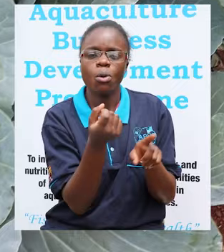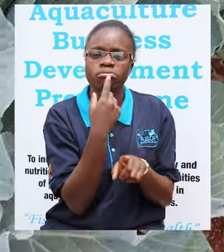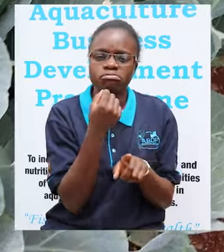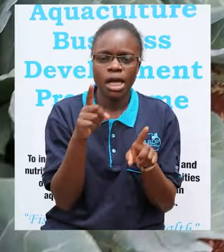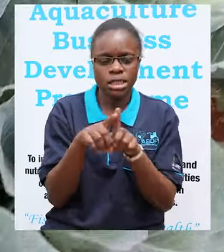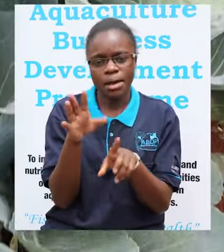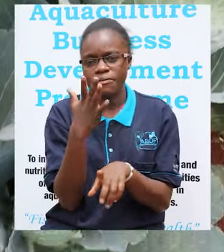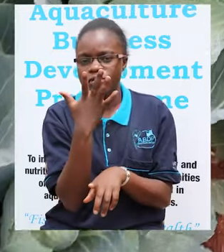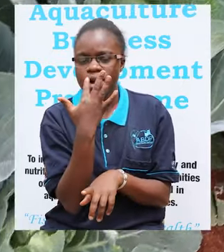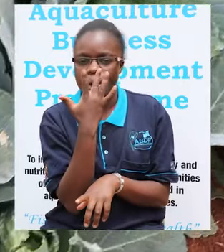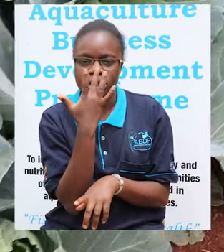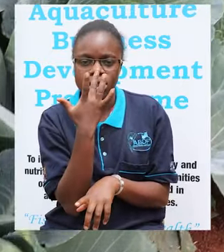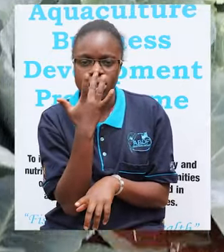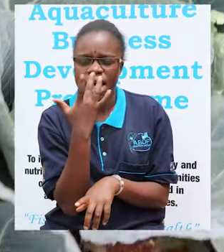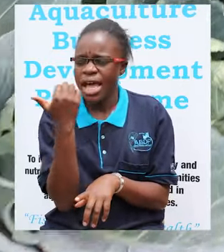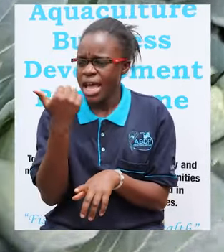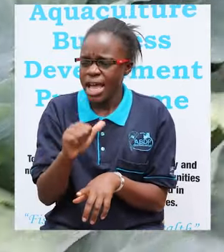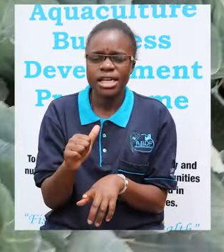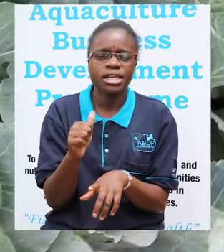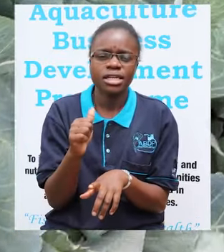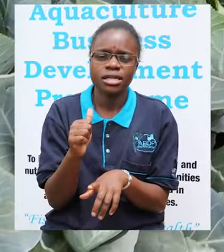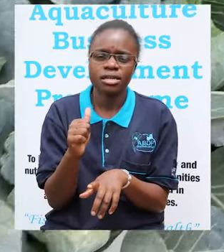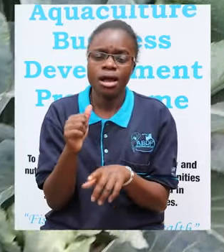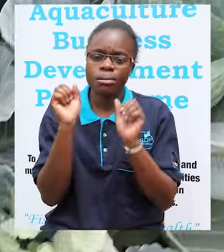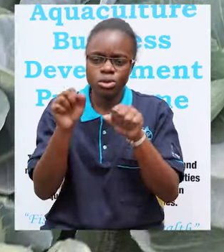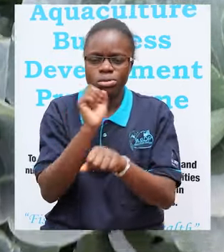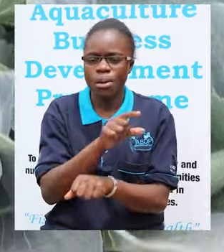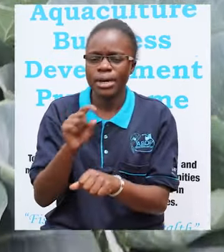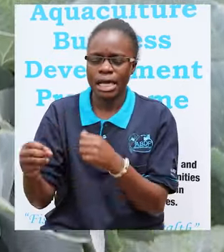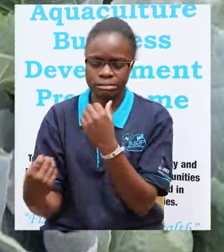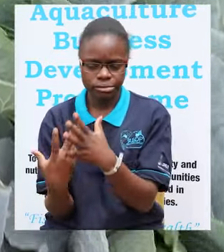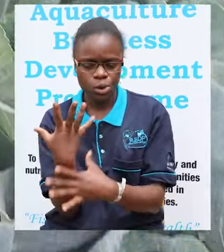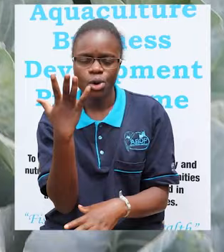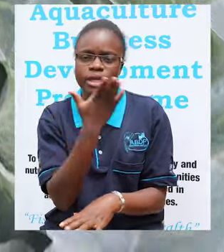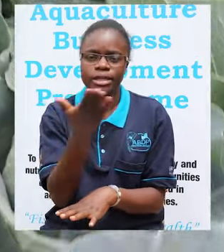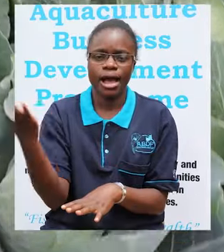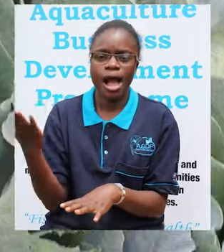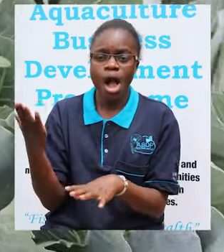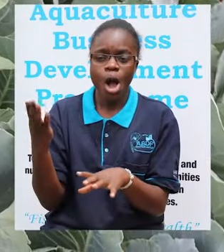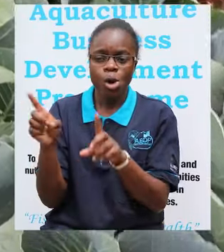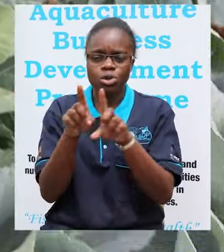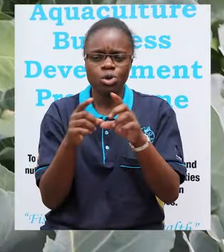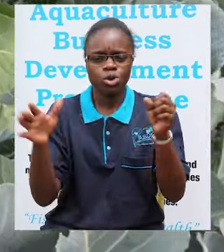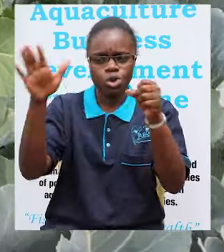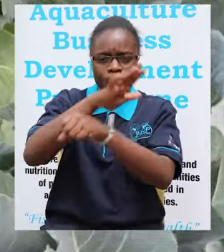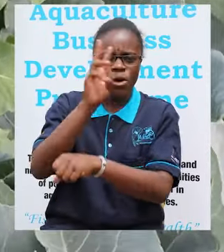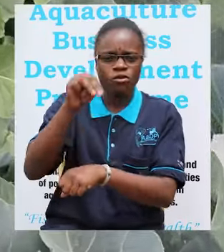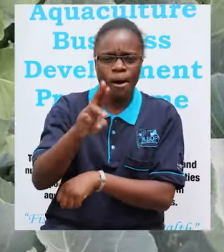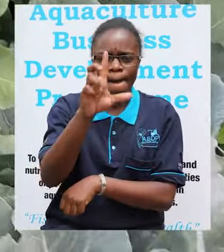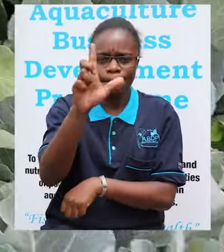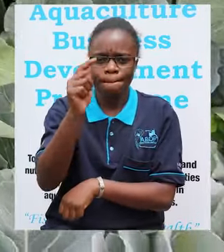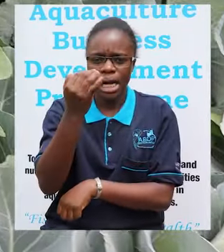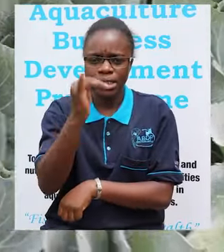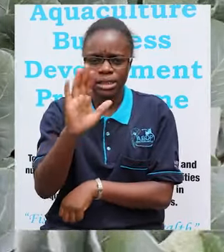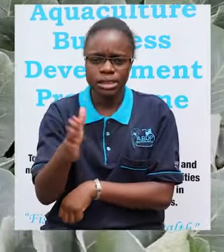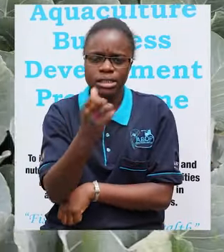can plant root crops. If you really want root crops on the multi-story garden, they can be planted on the top of the multi-story garden, and then they can